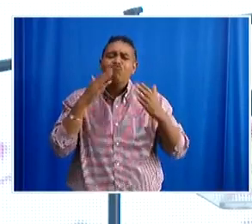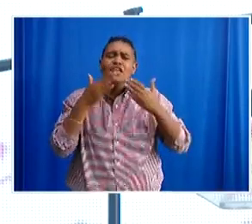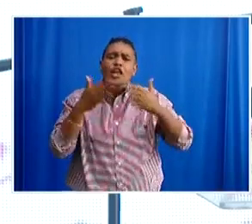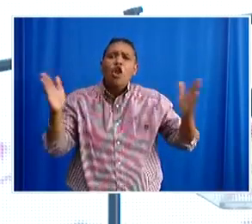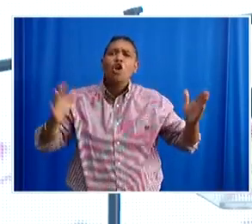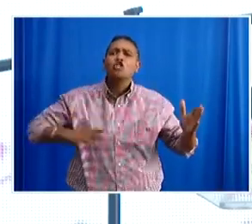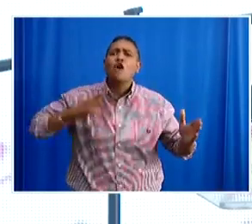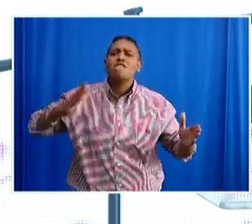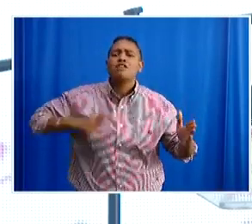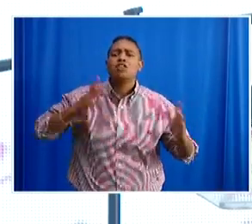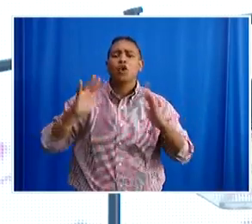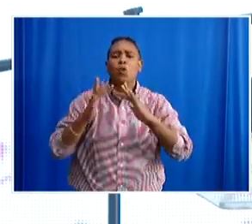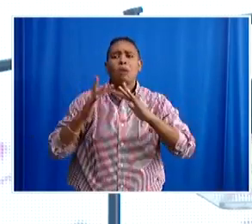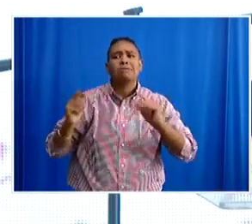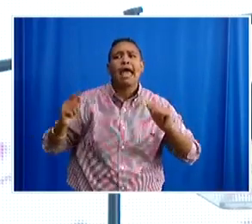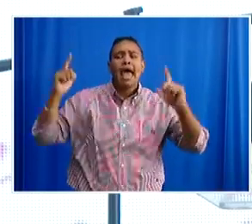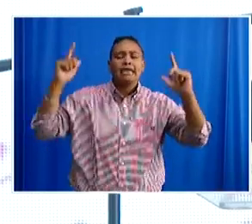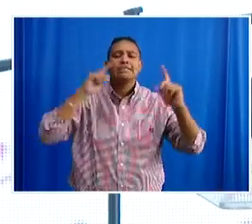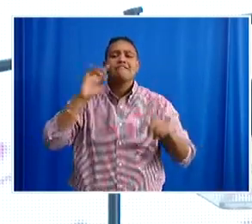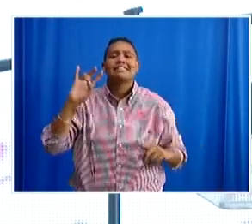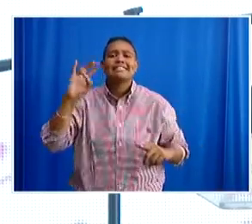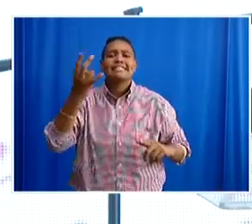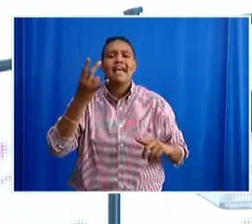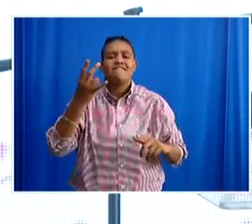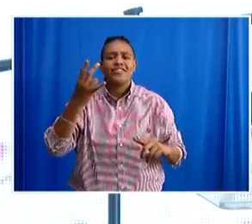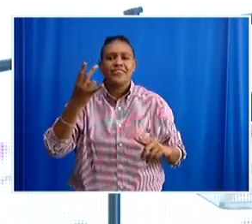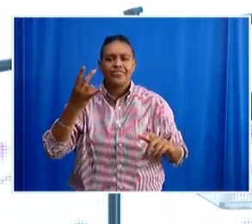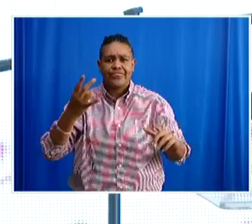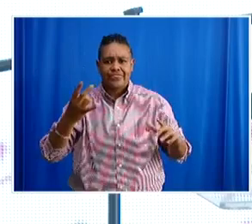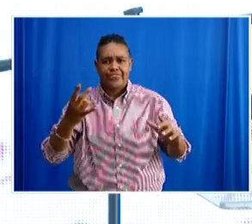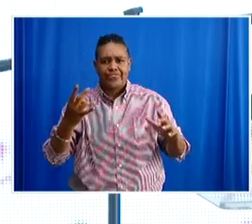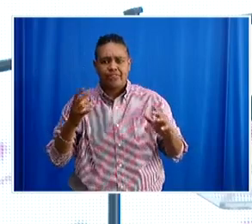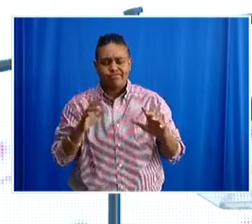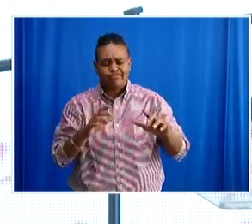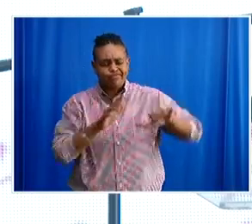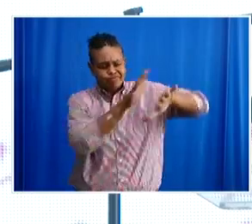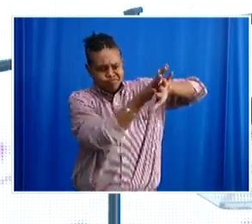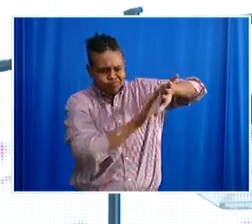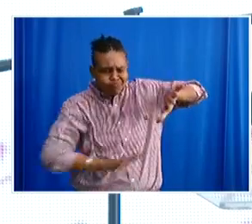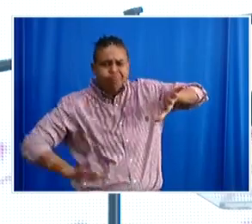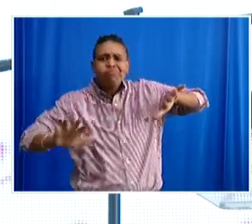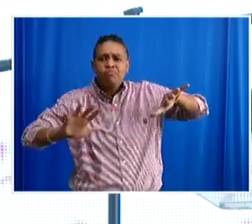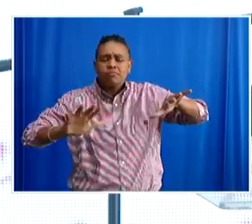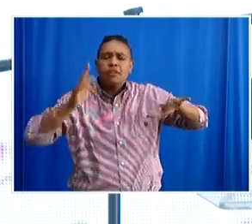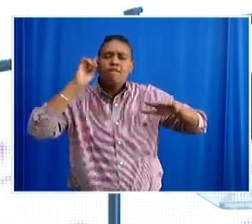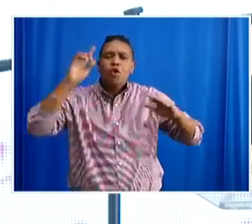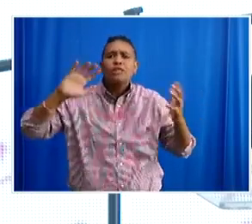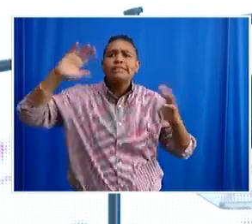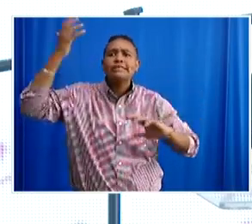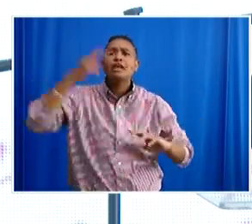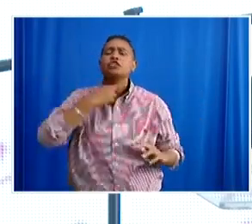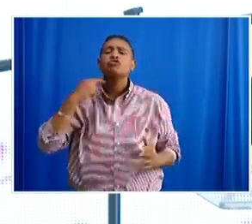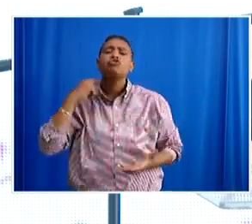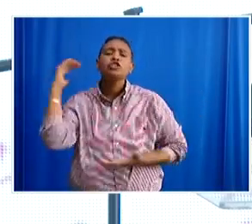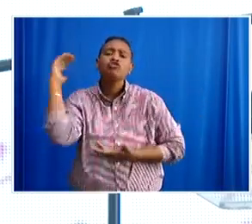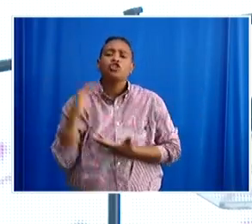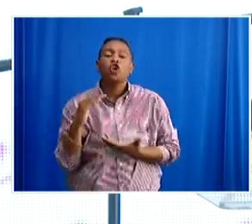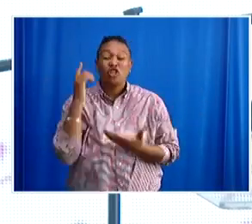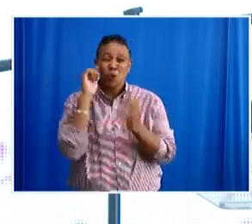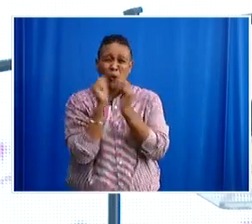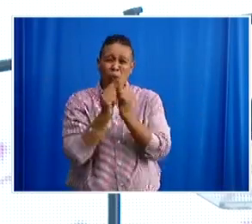the official website of the 7th Regional Platform for Disaster Risk Reduction with